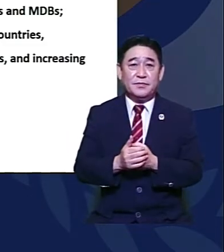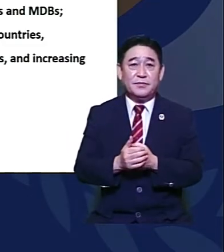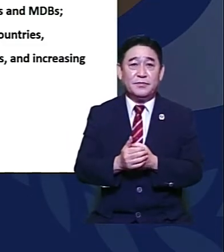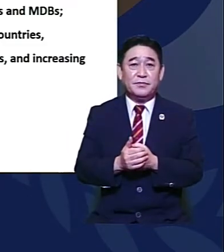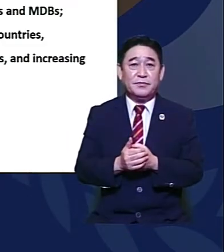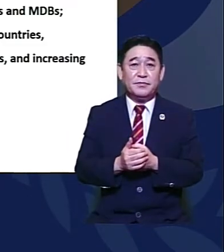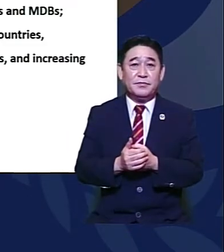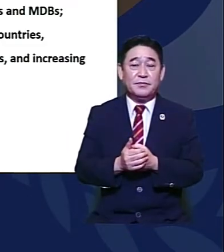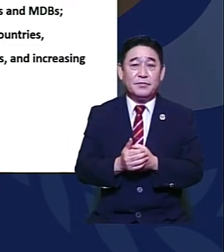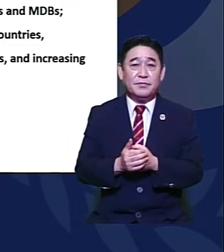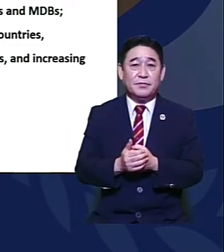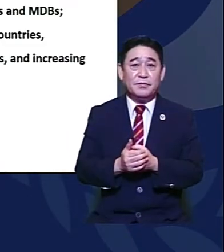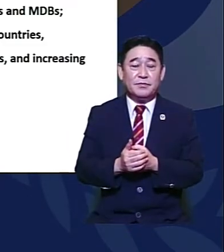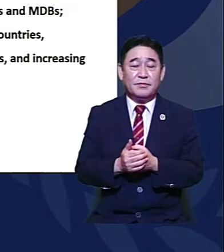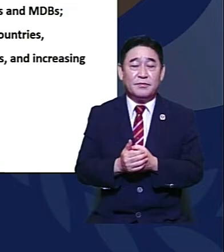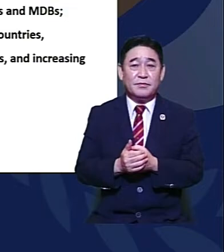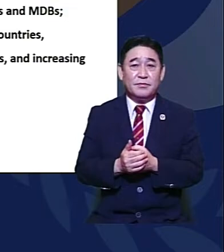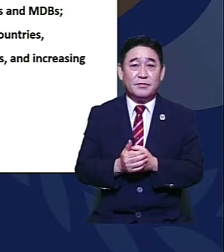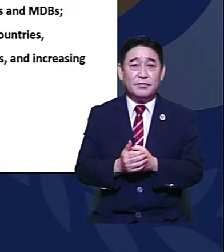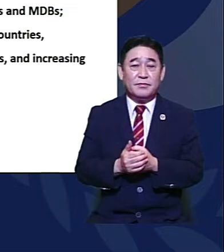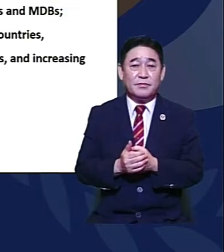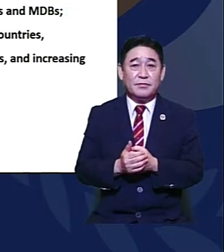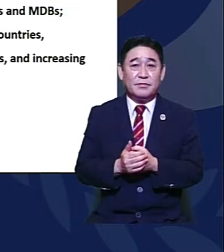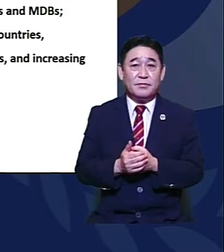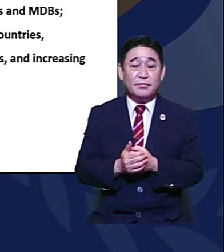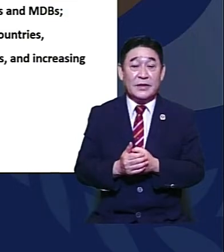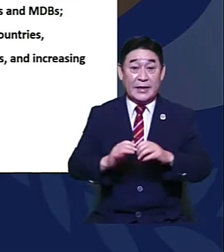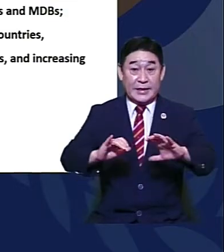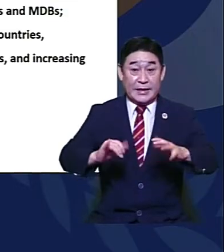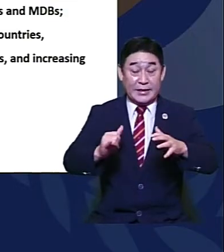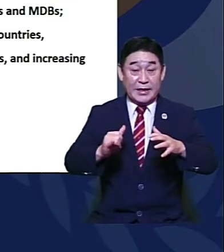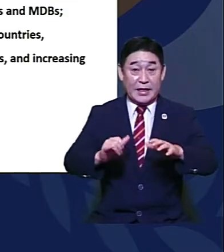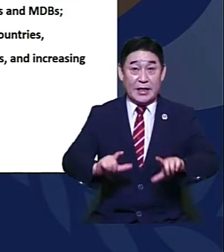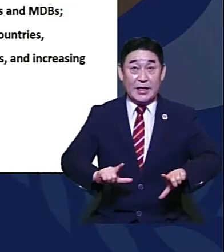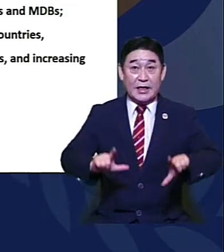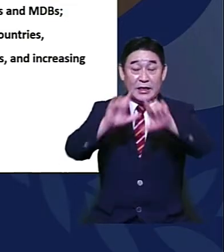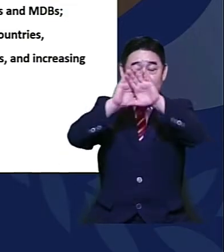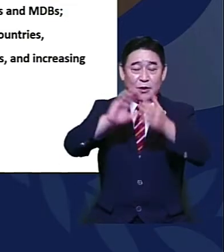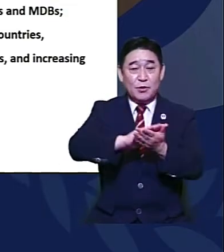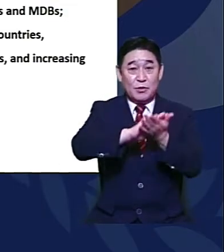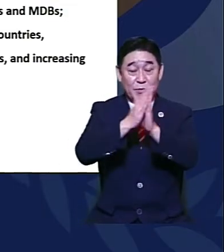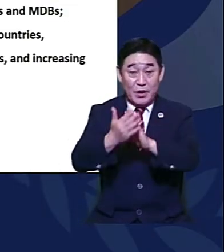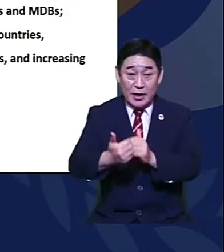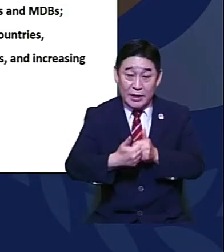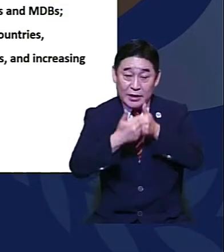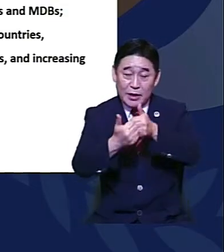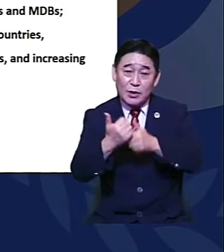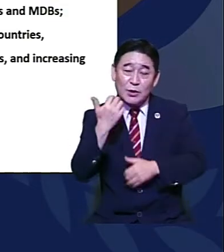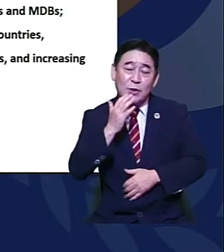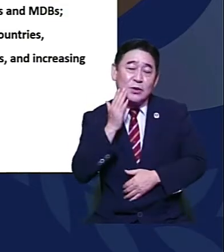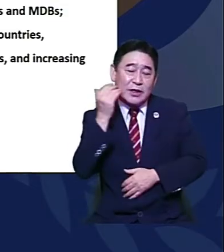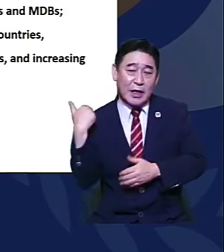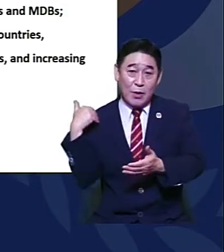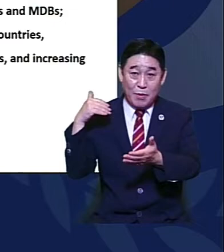for a vision to lead global climate change response and green